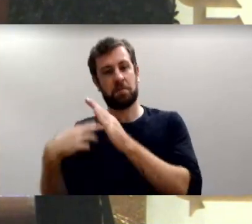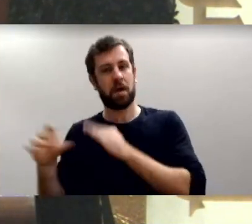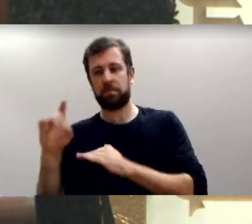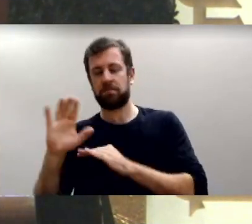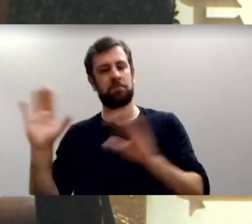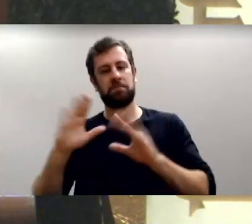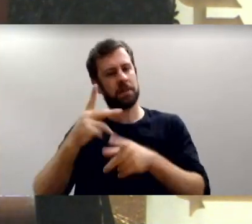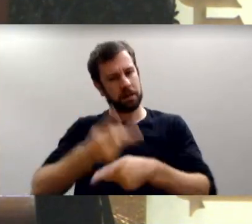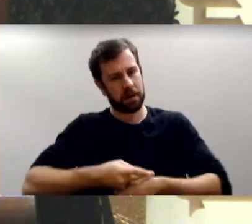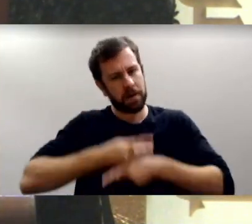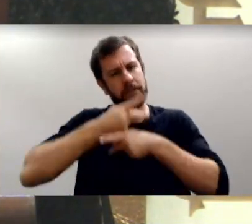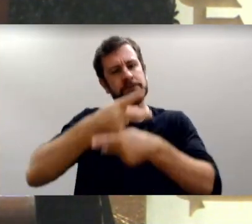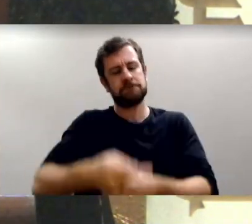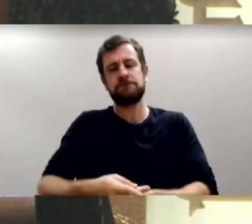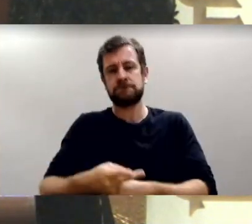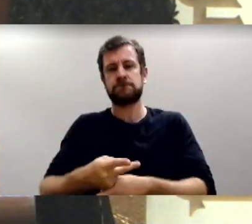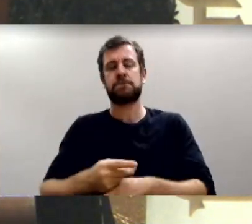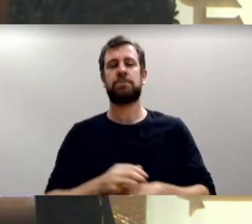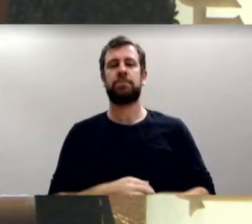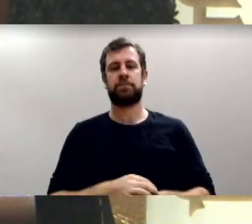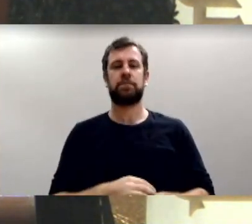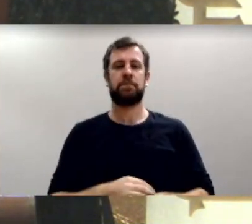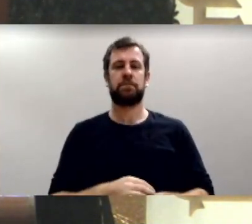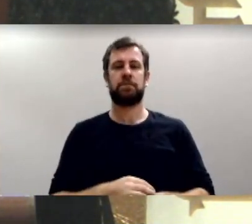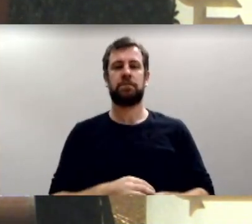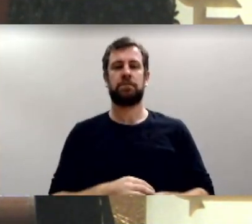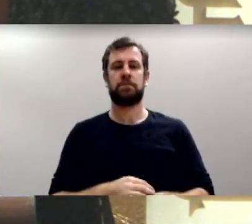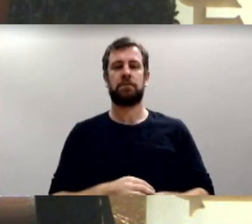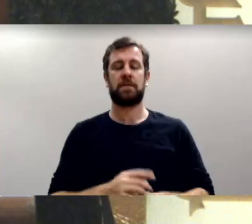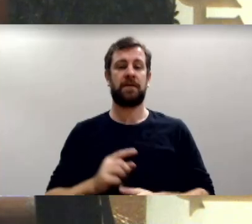And the very first open